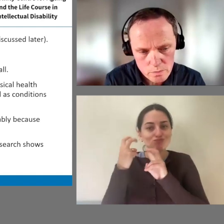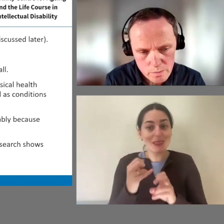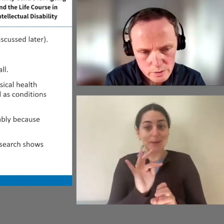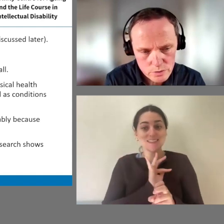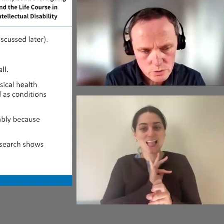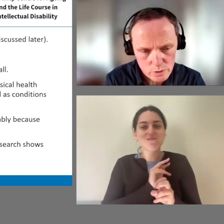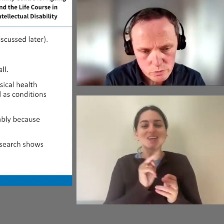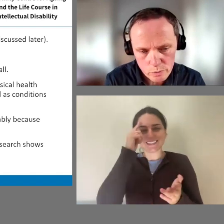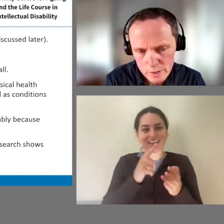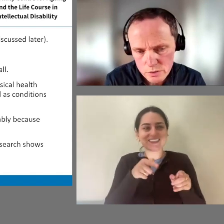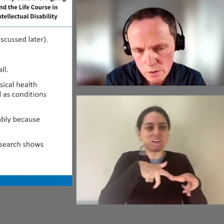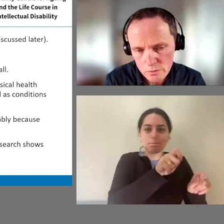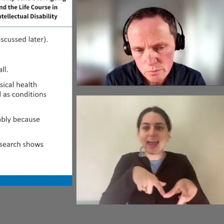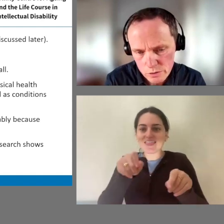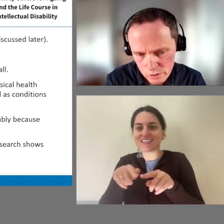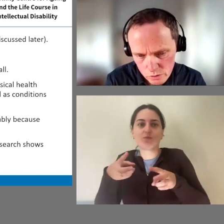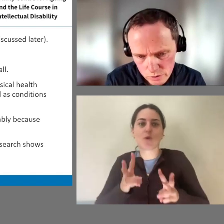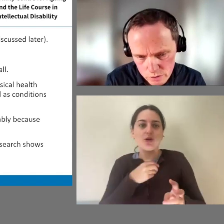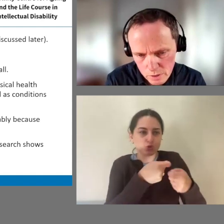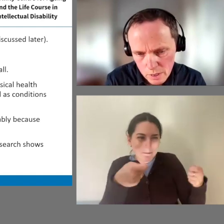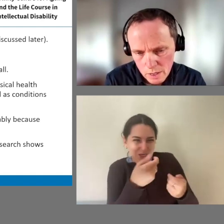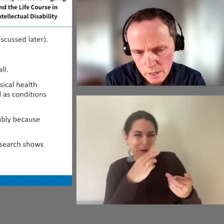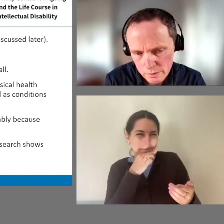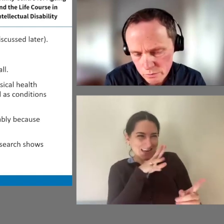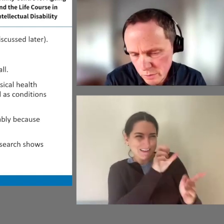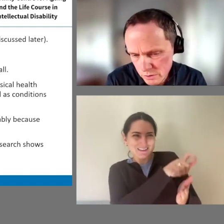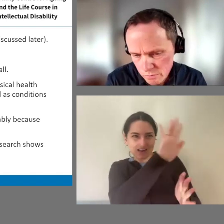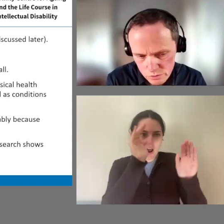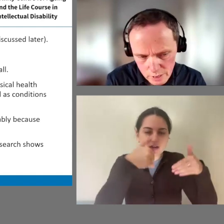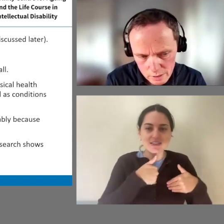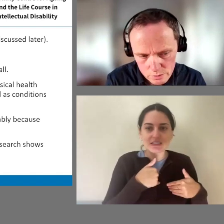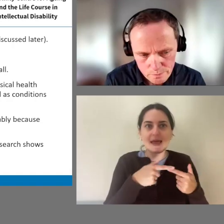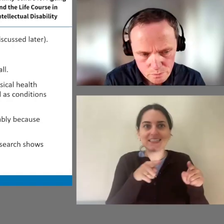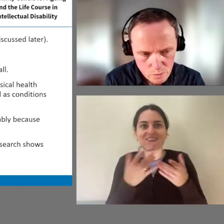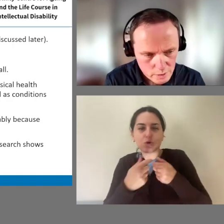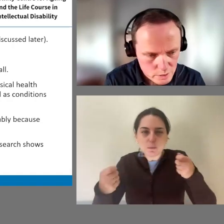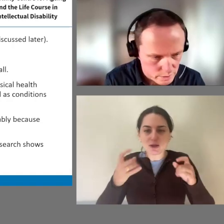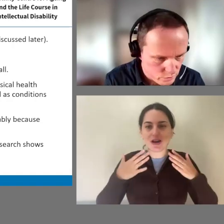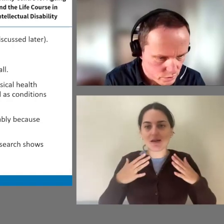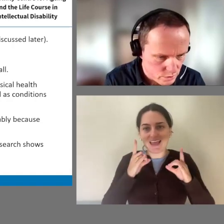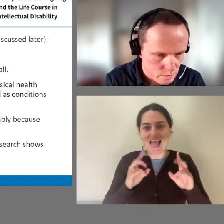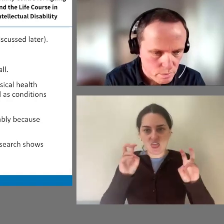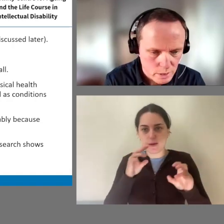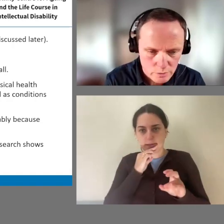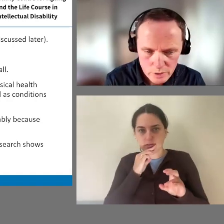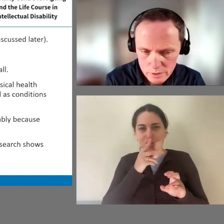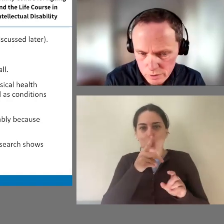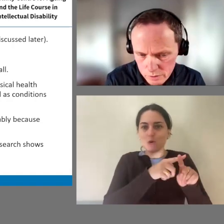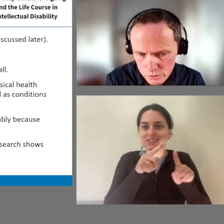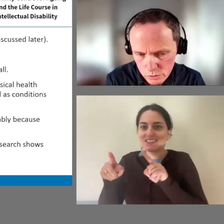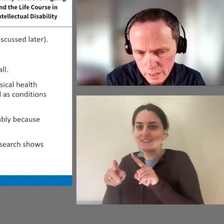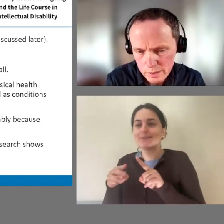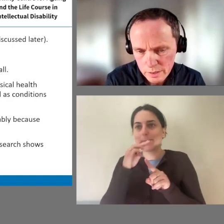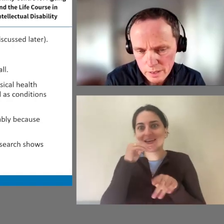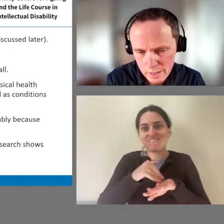use different methods, so different ways of measuring autism and different ways of measuring health. And these differences make it very